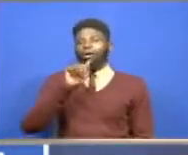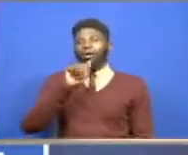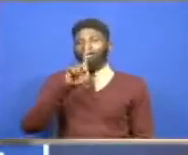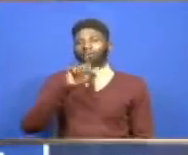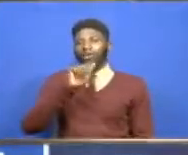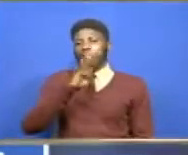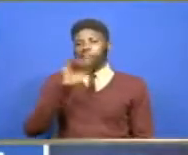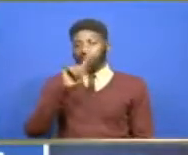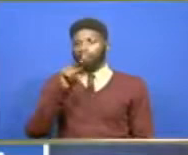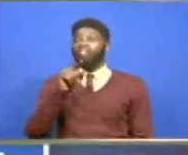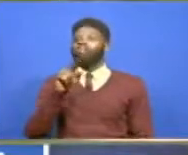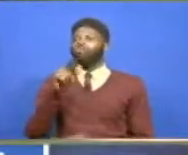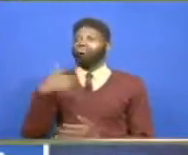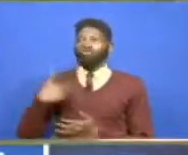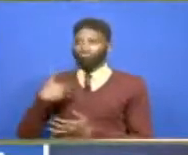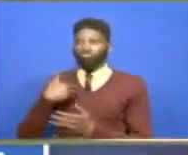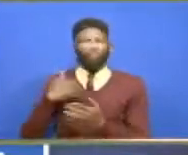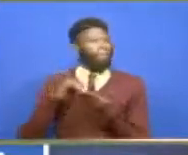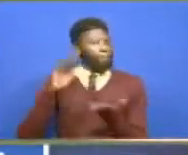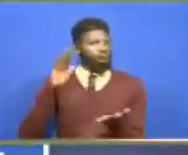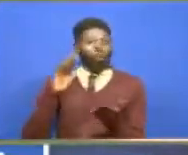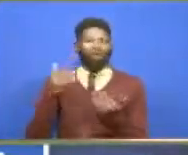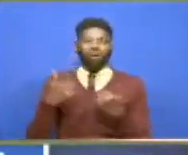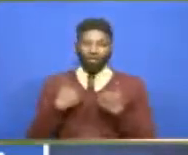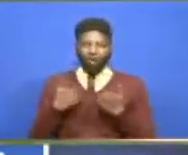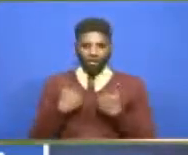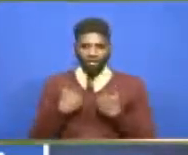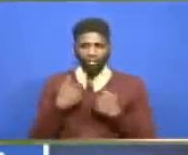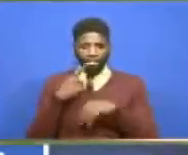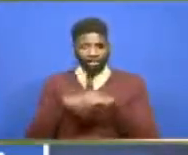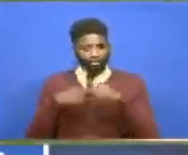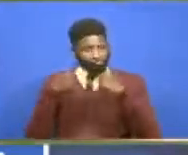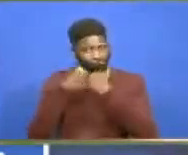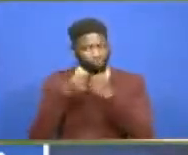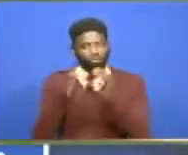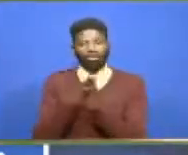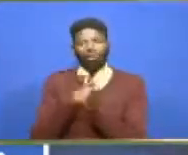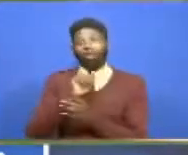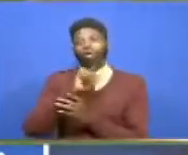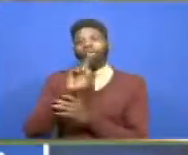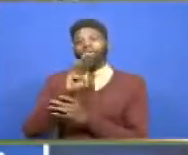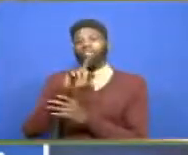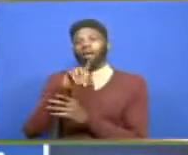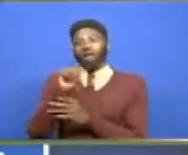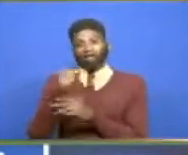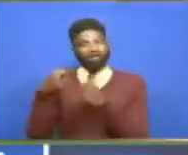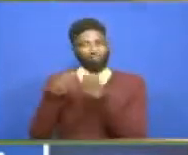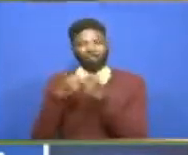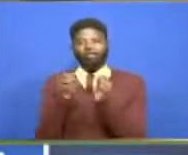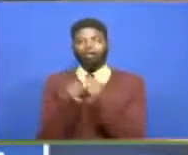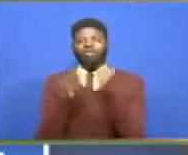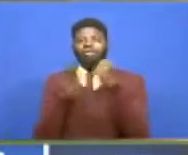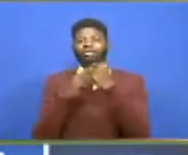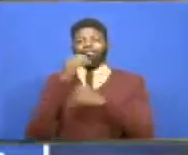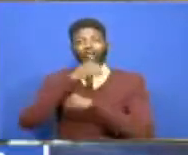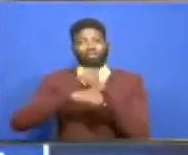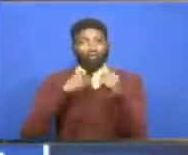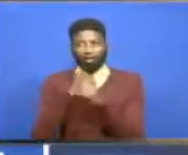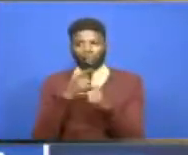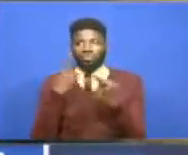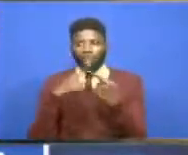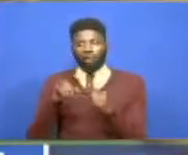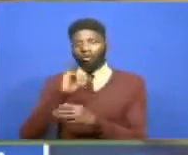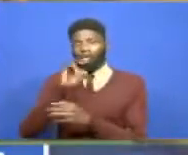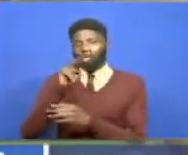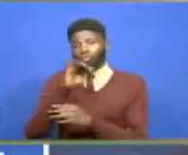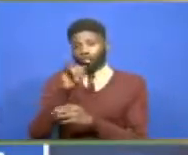the match as they were hunting for their first win against the All Blacks in 19 years. Despite their spirited fight, Jody Barry pulled the